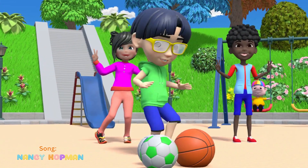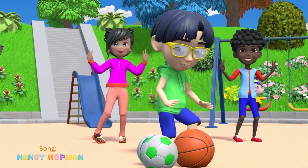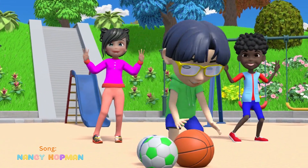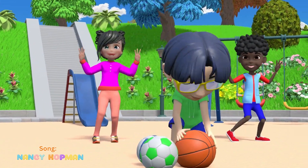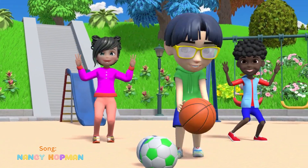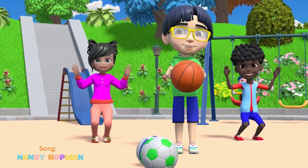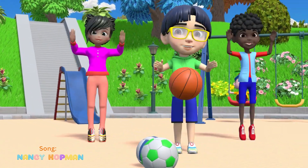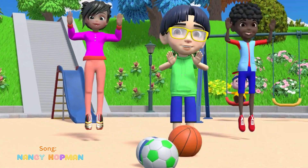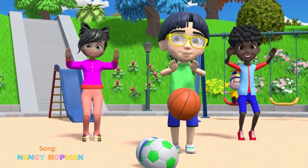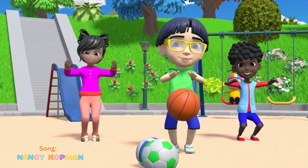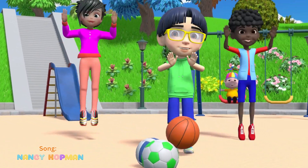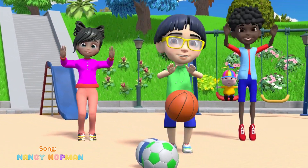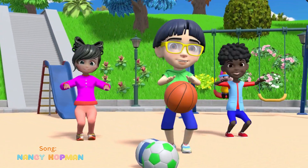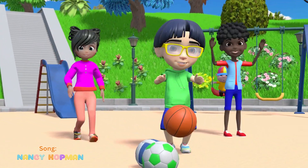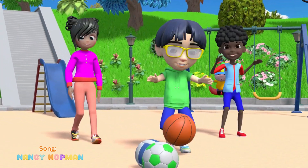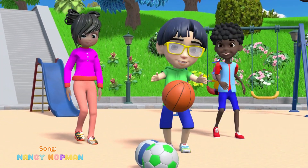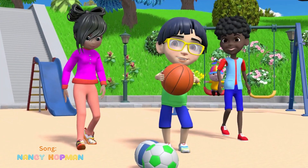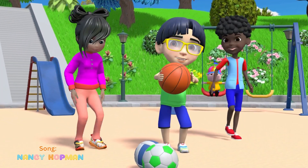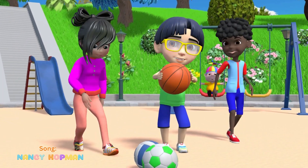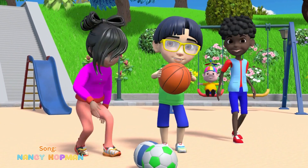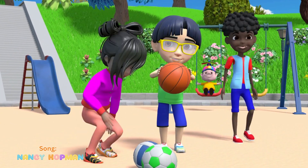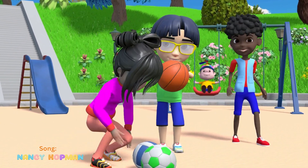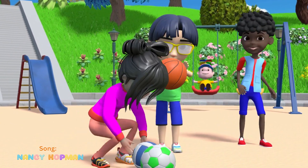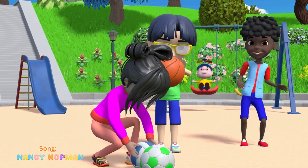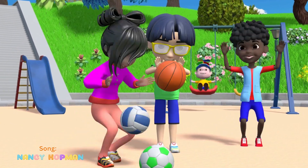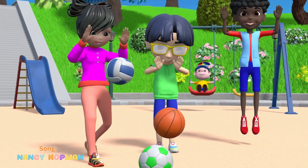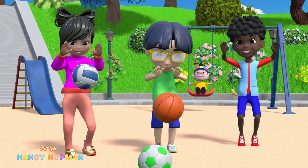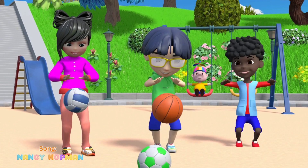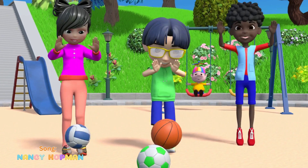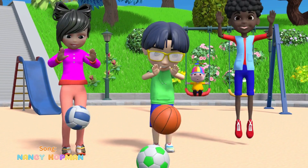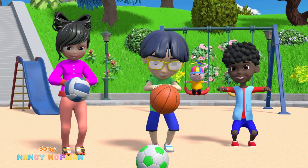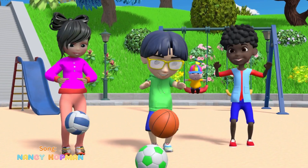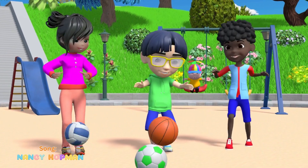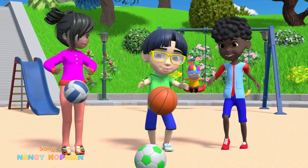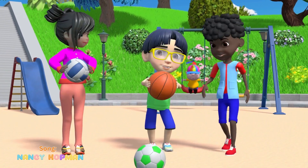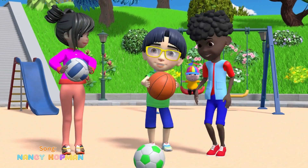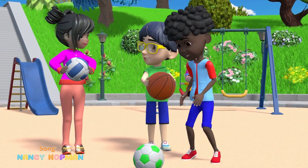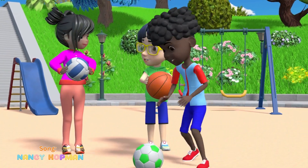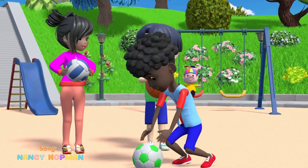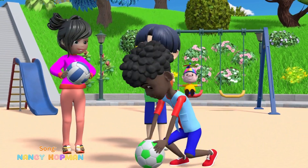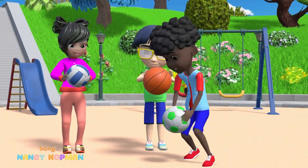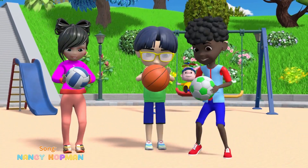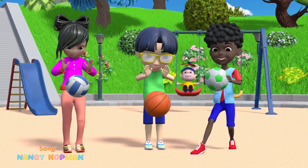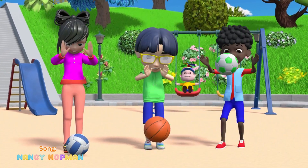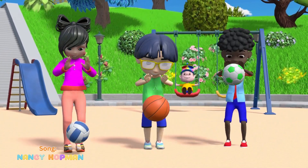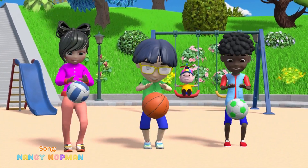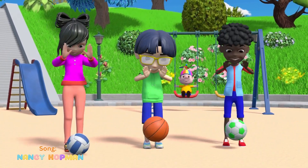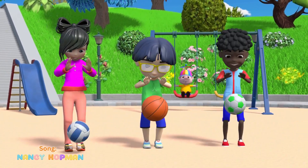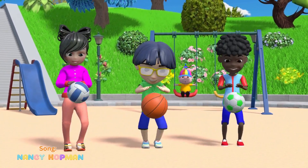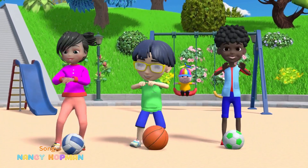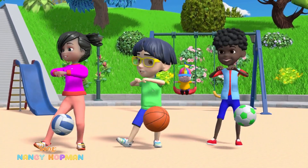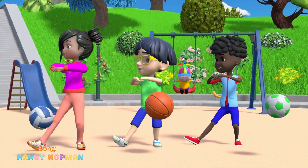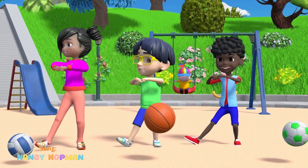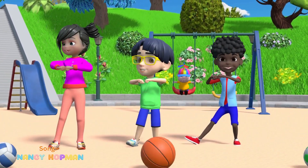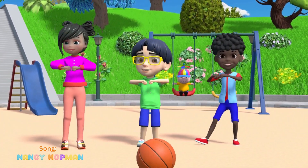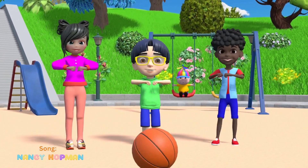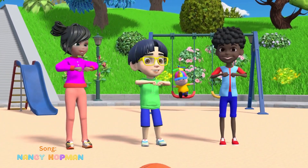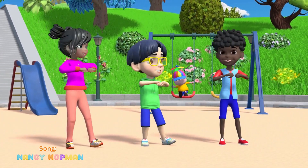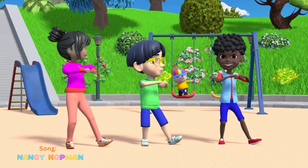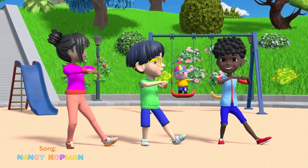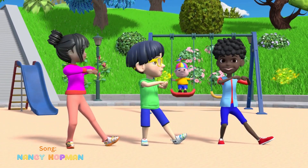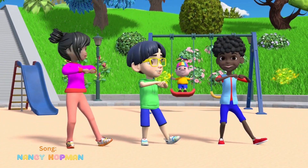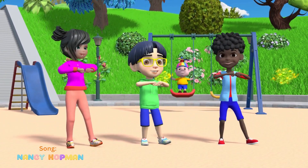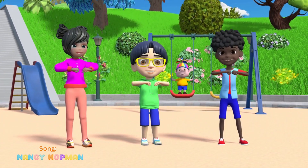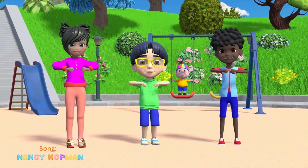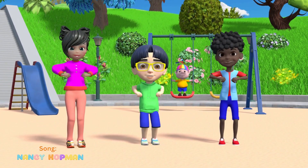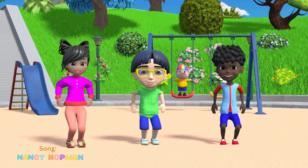One, two, three, bump. One, two, three, bump. One, two, three, bump. This time